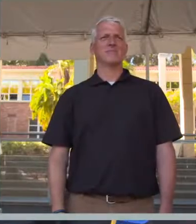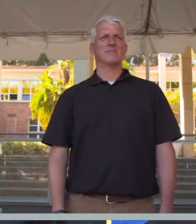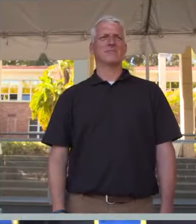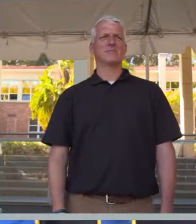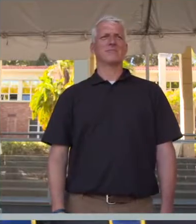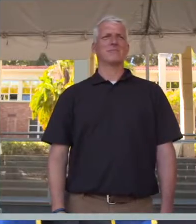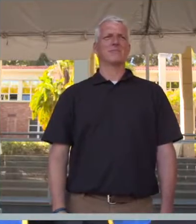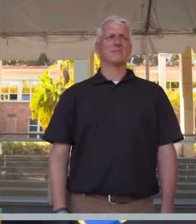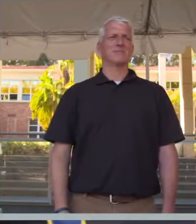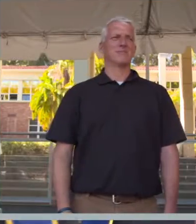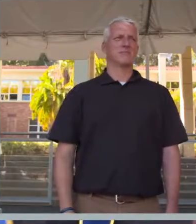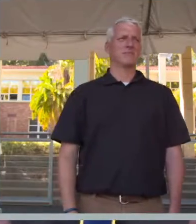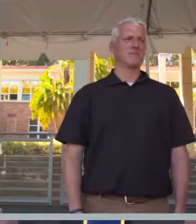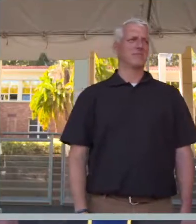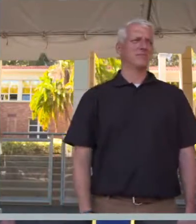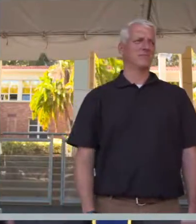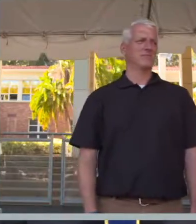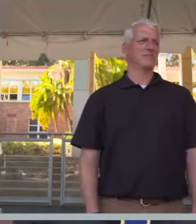Duke An Nguyen.